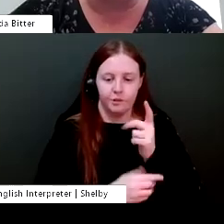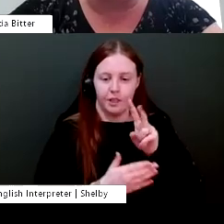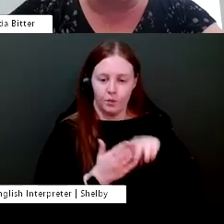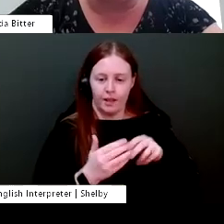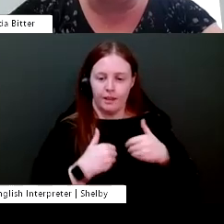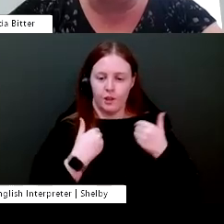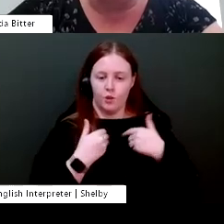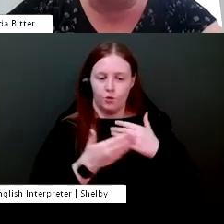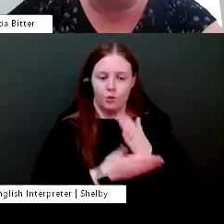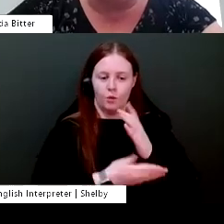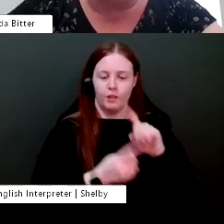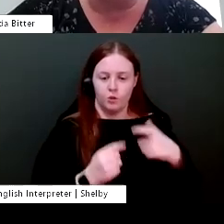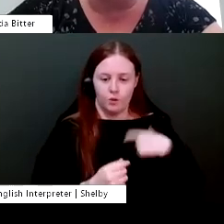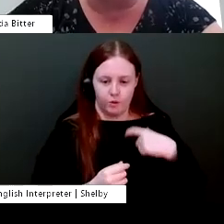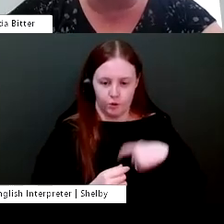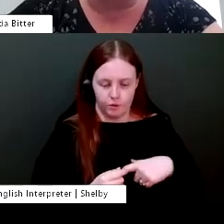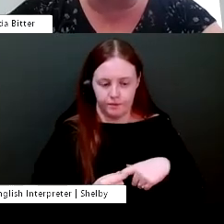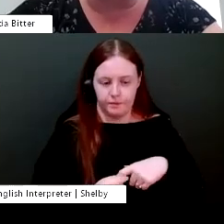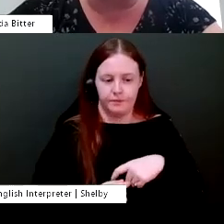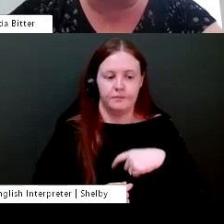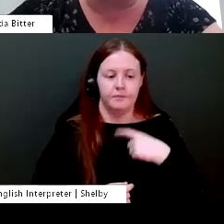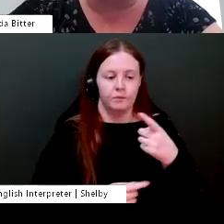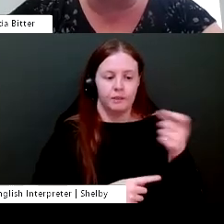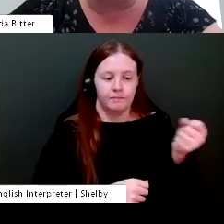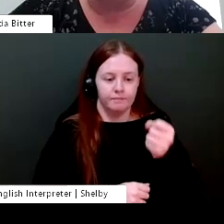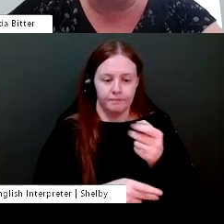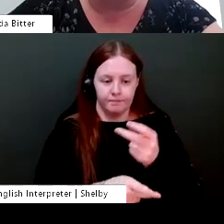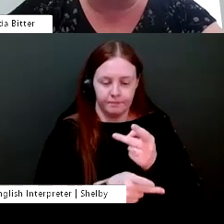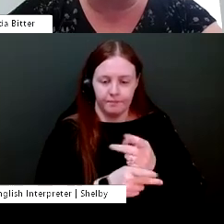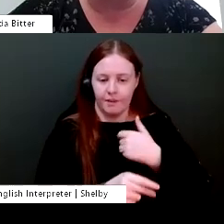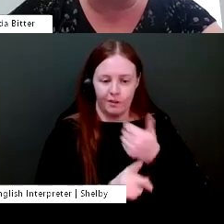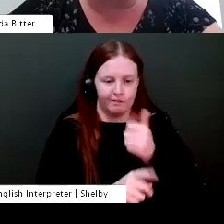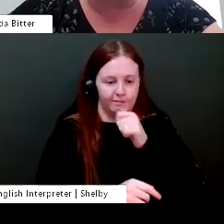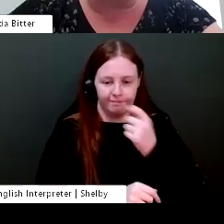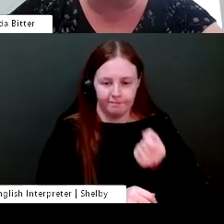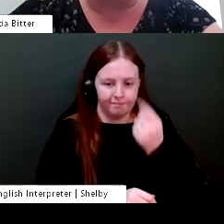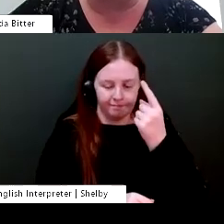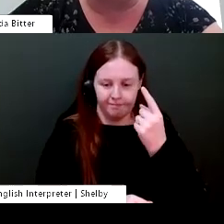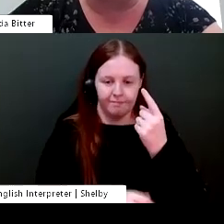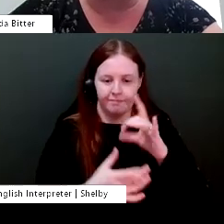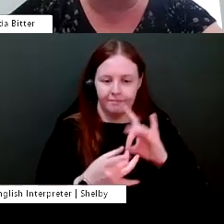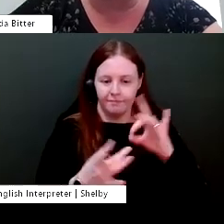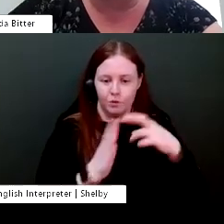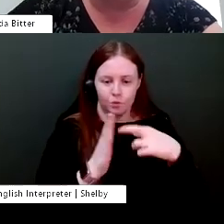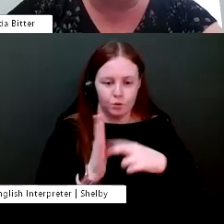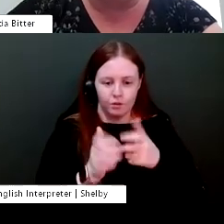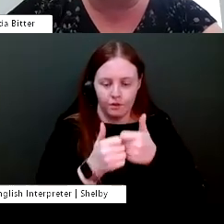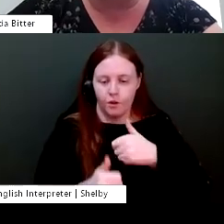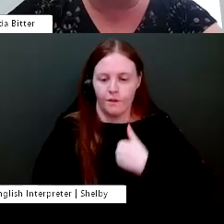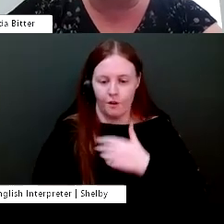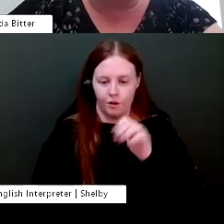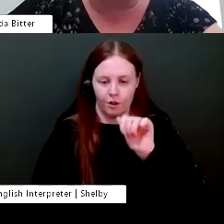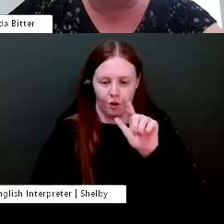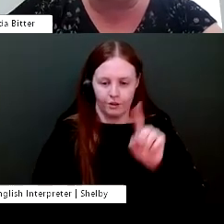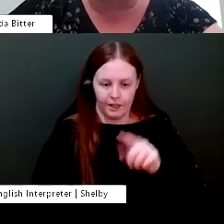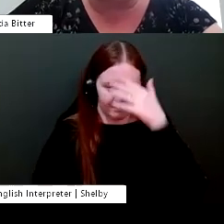rights to counsel. He was held due to not being able to understand his release conditions due to the Alzheimer's, and he can't